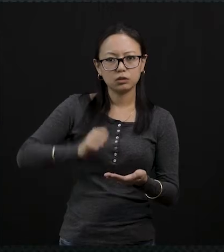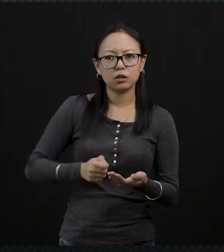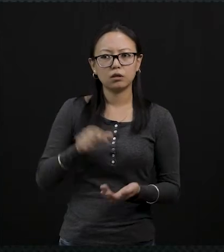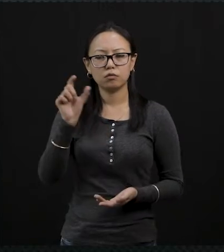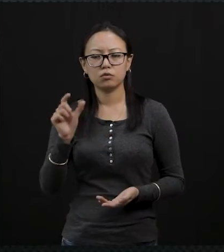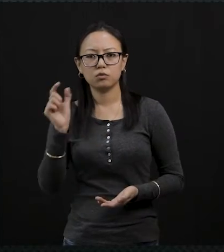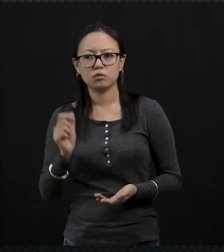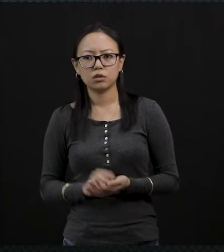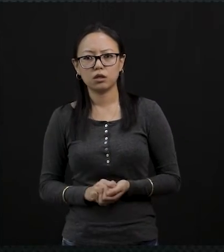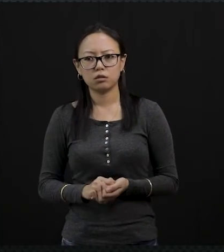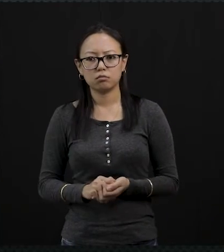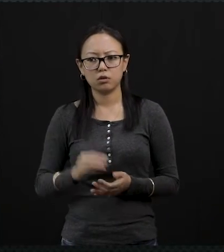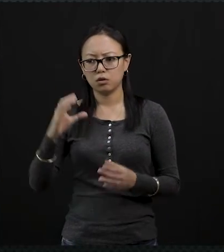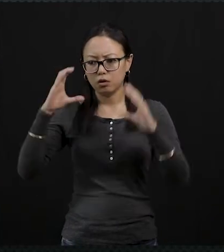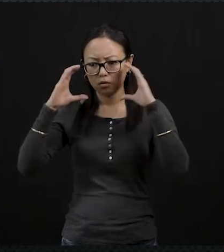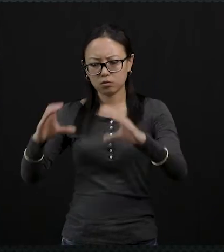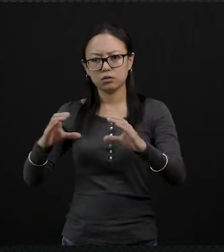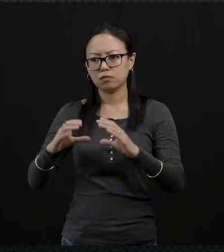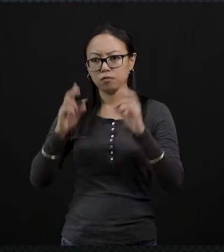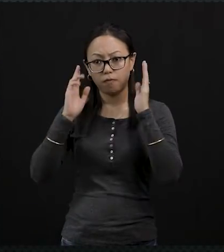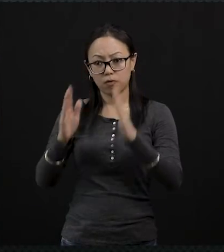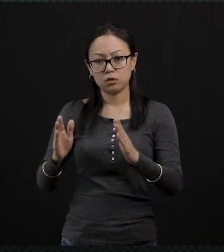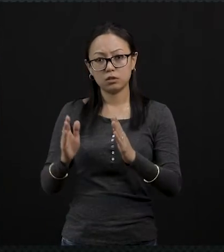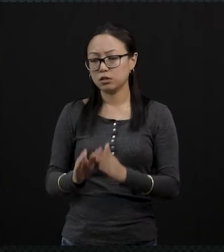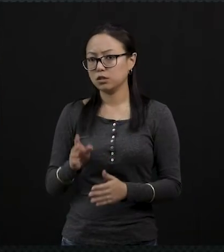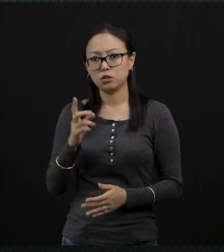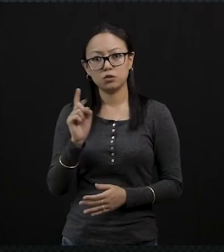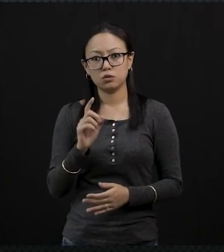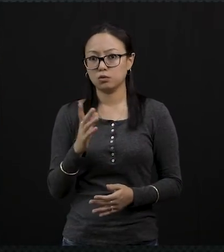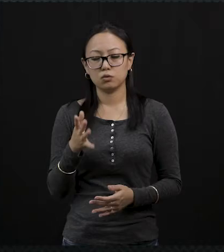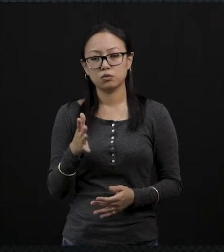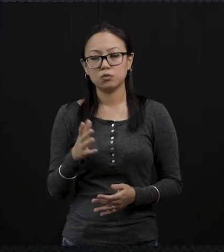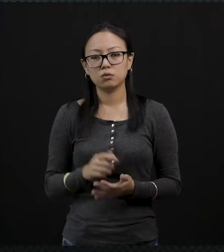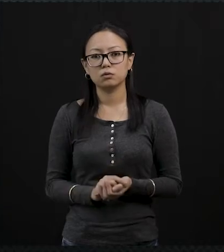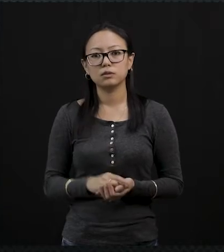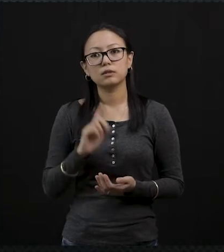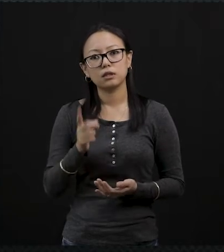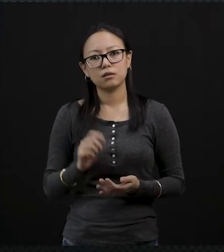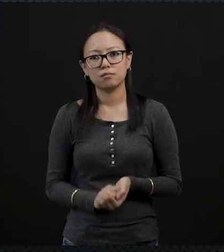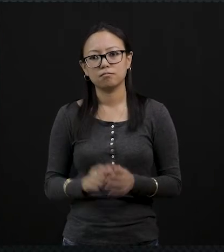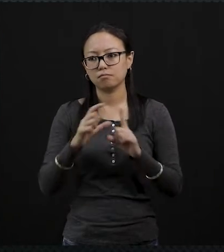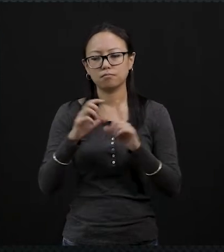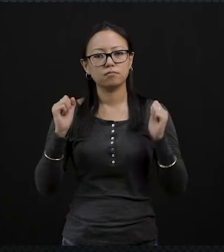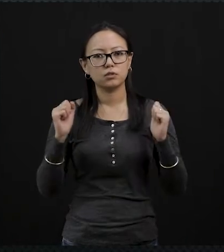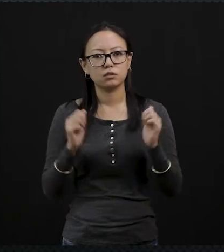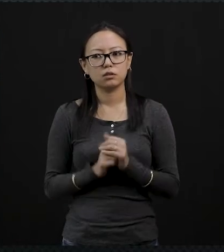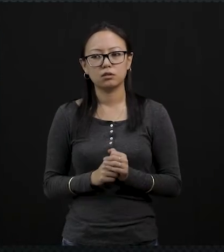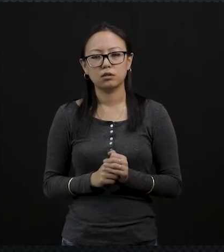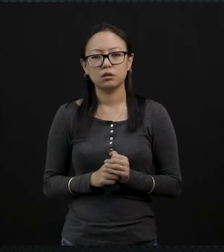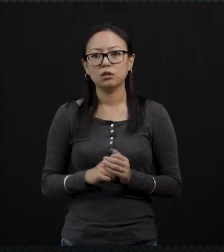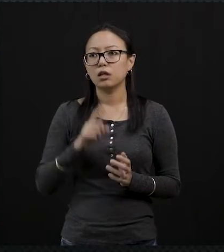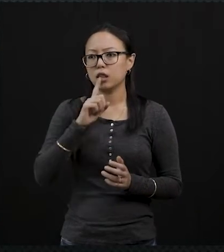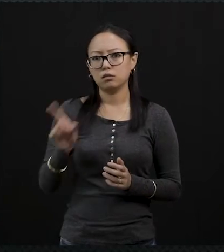doing, then you should alert them, okay? Not only saving yourself, but you can also save others'